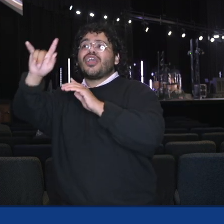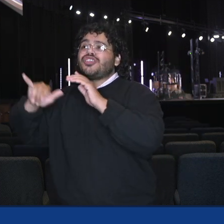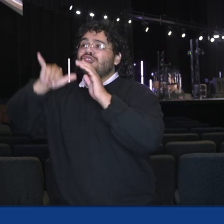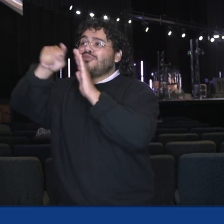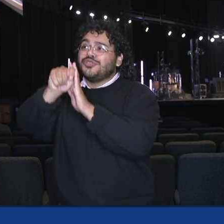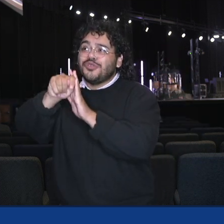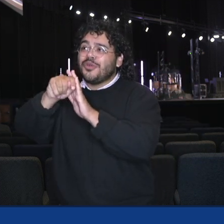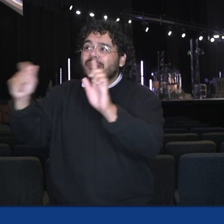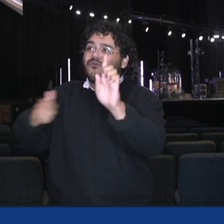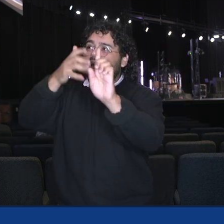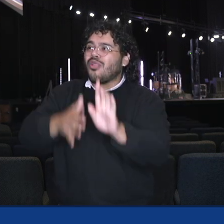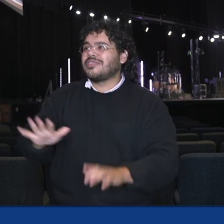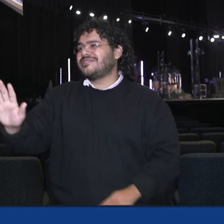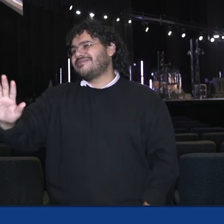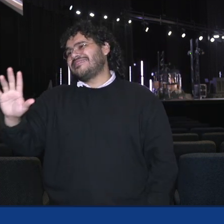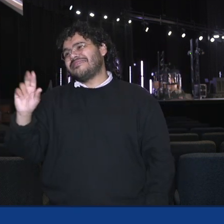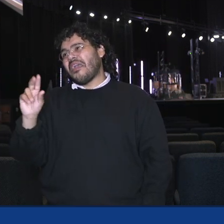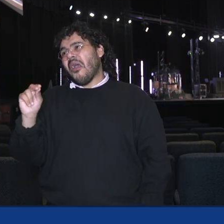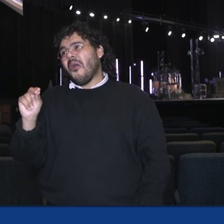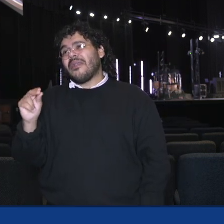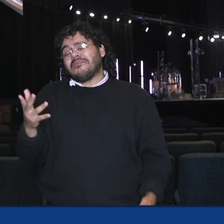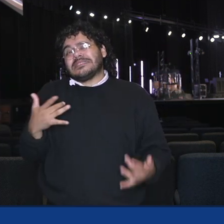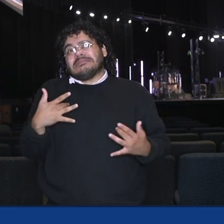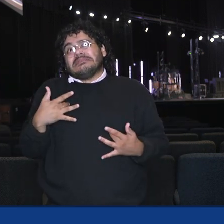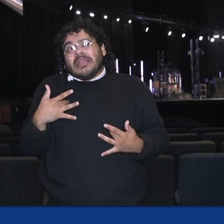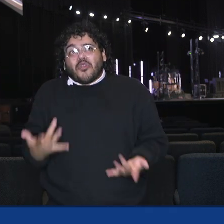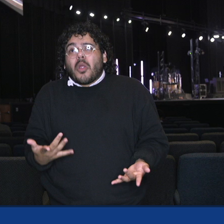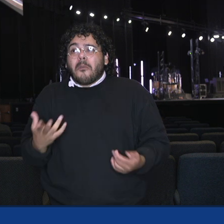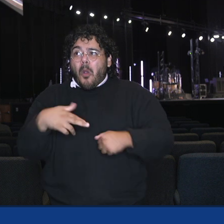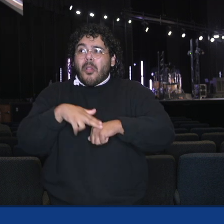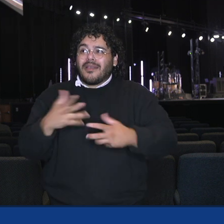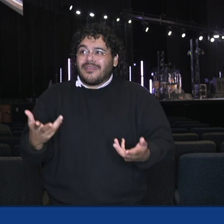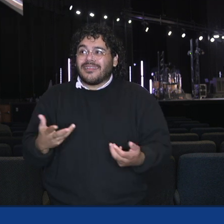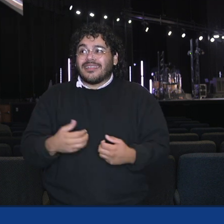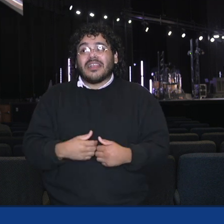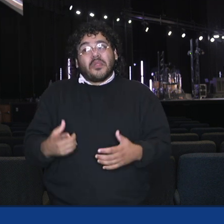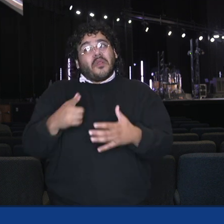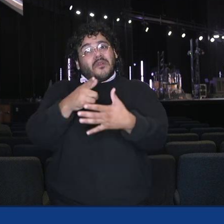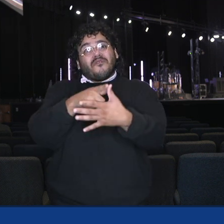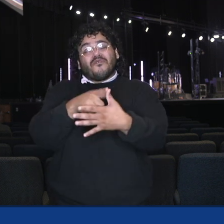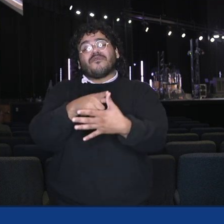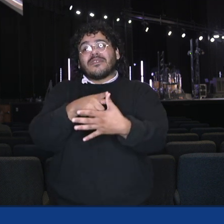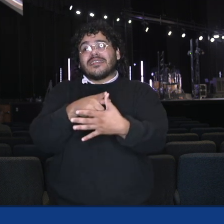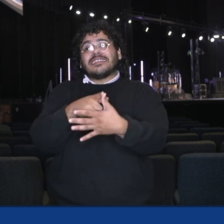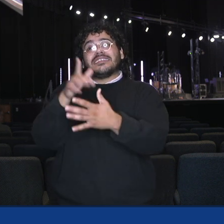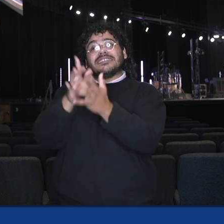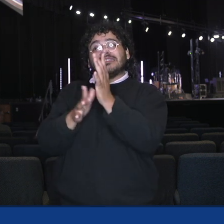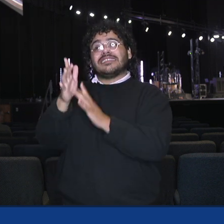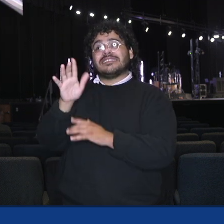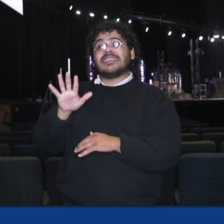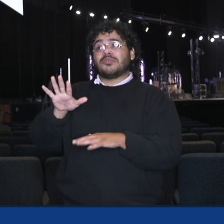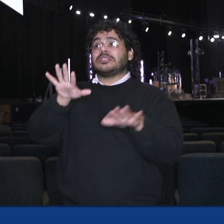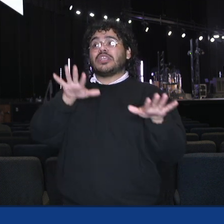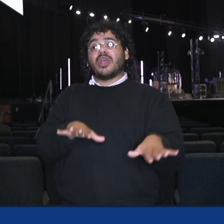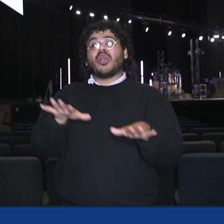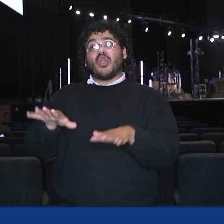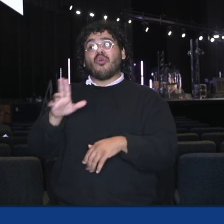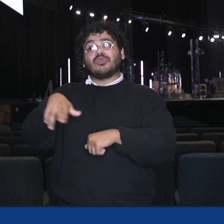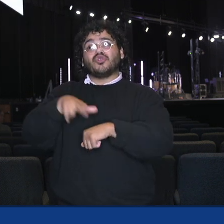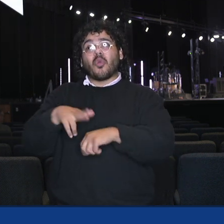He was profoundly normal. Thing one to notice, Jesus is super